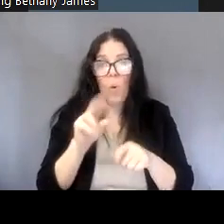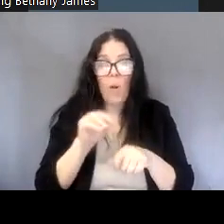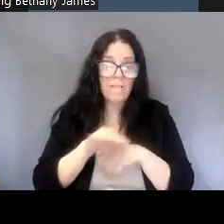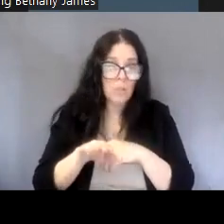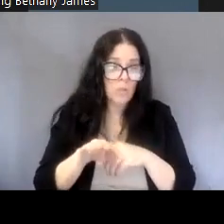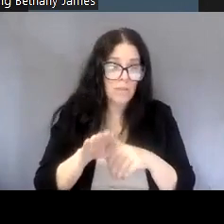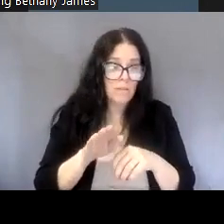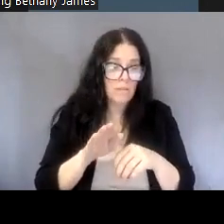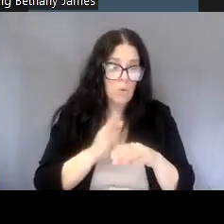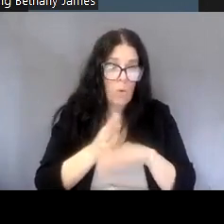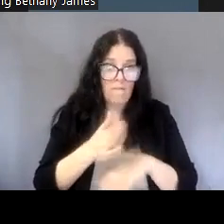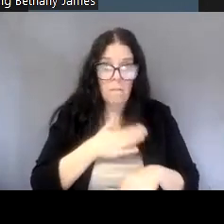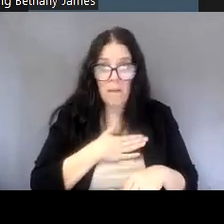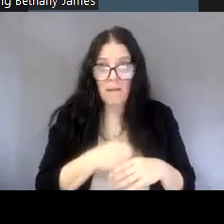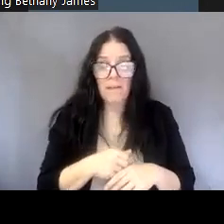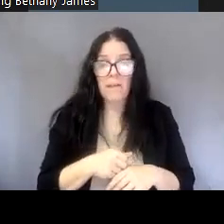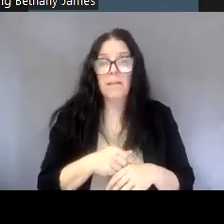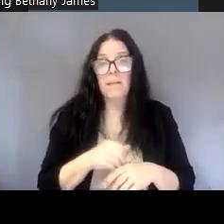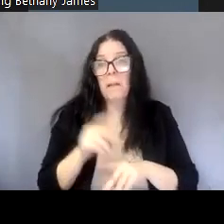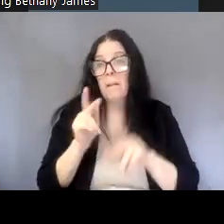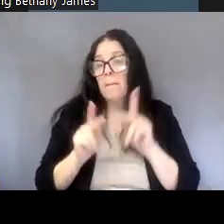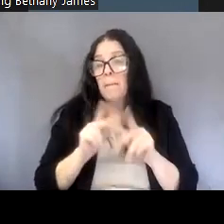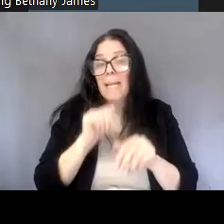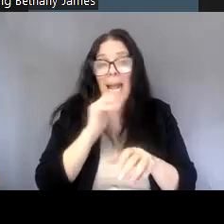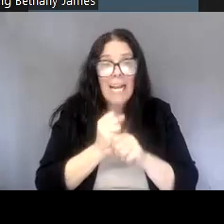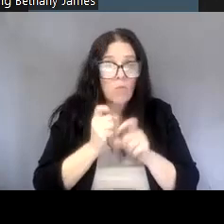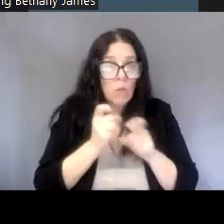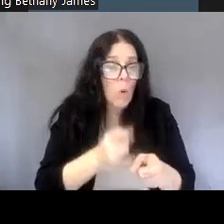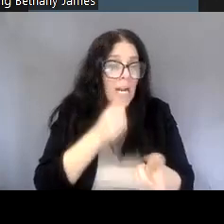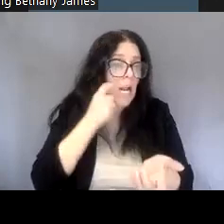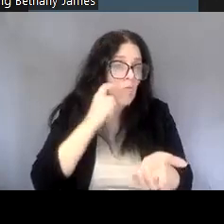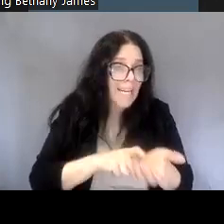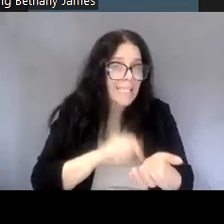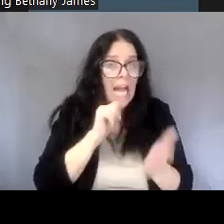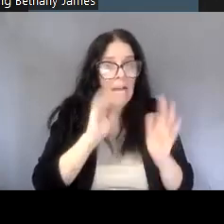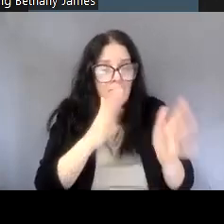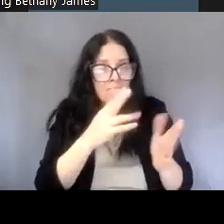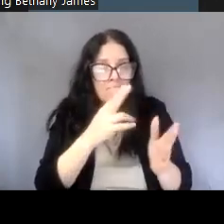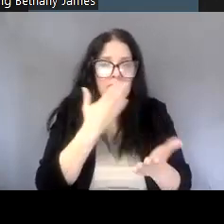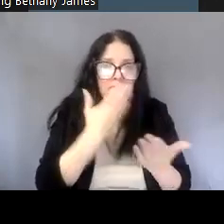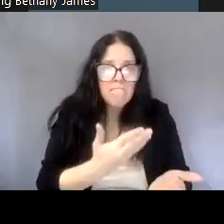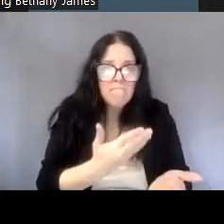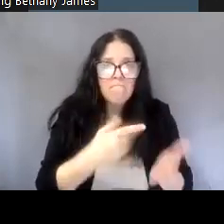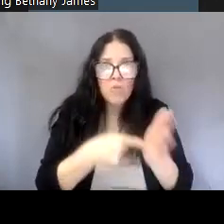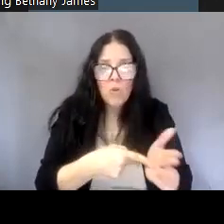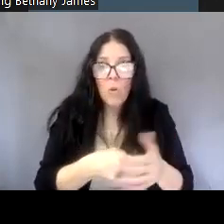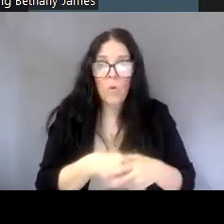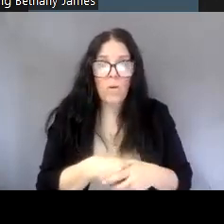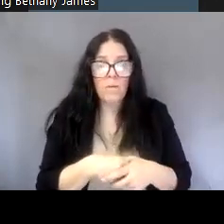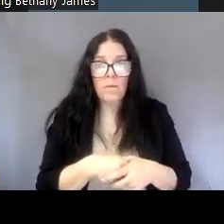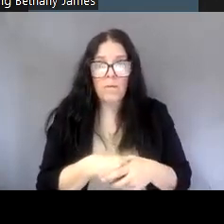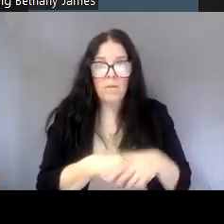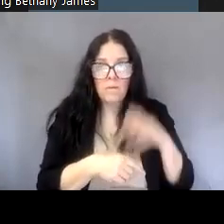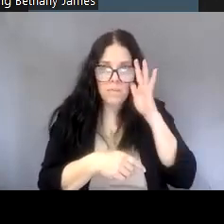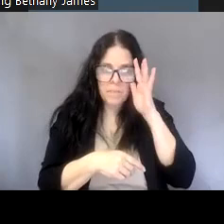doing, employees not being rewarded or recognized for effort. Everybody is not going to be,